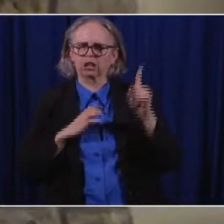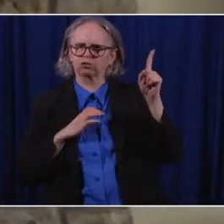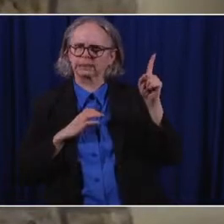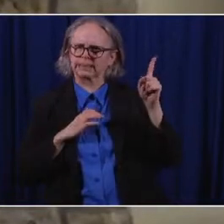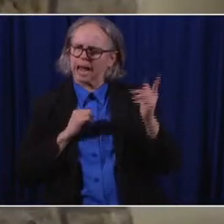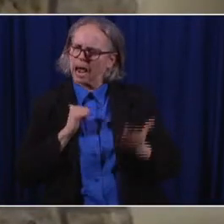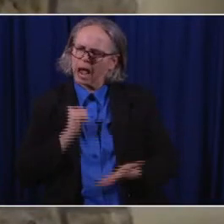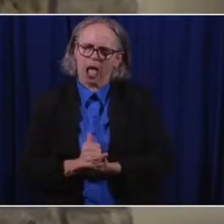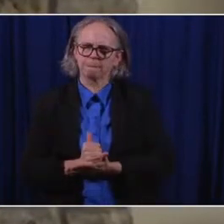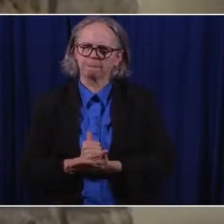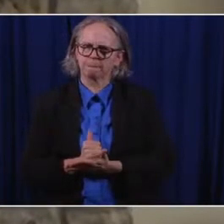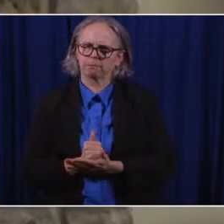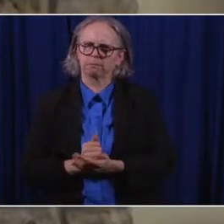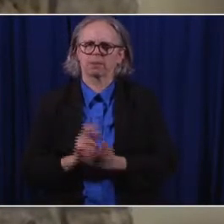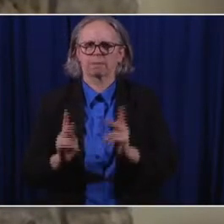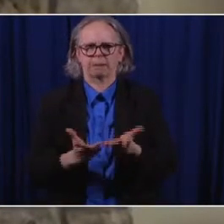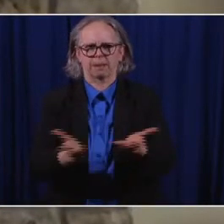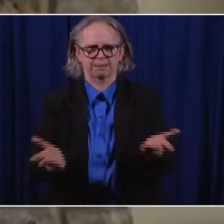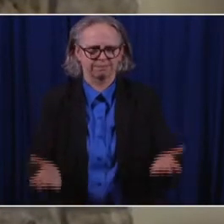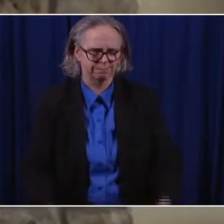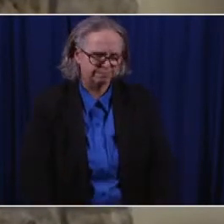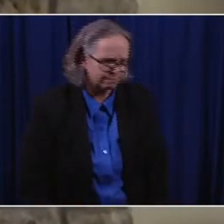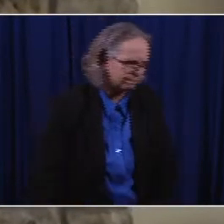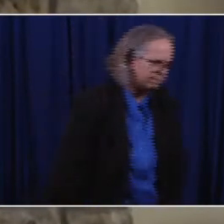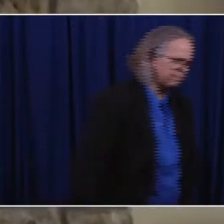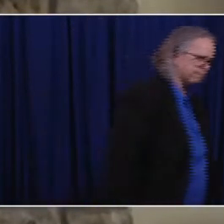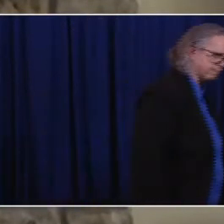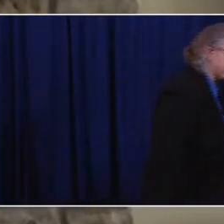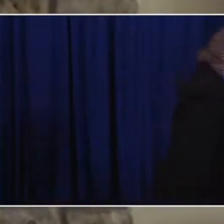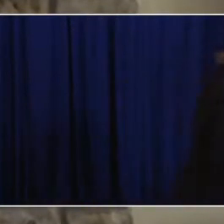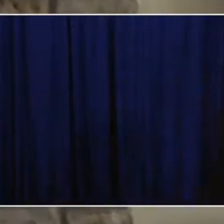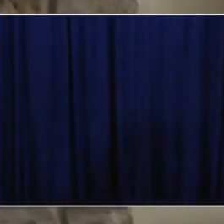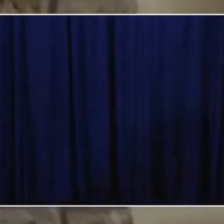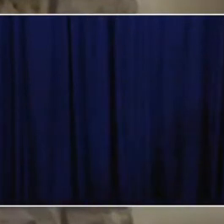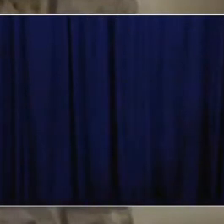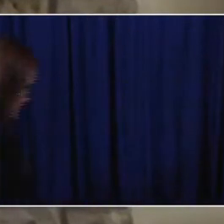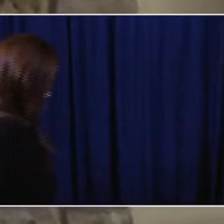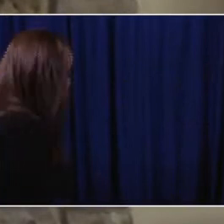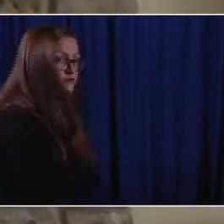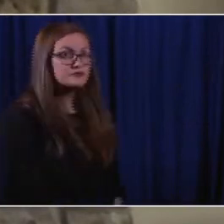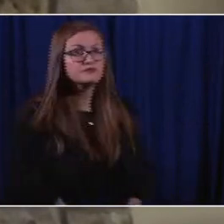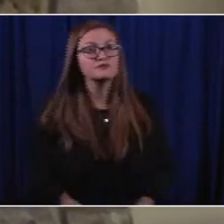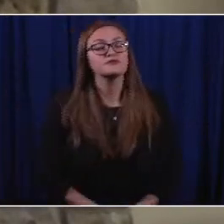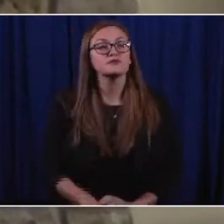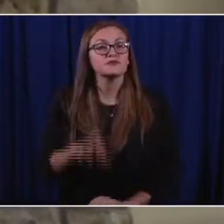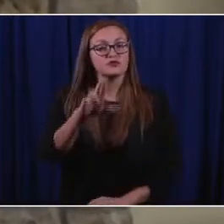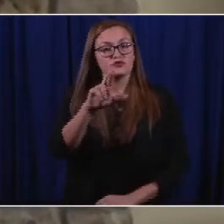Next question is from Randy Ludlow at the Columbus Dispatch. Hi, Randy.